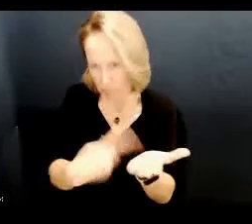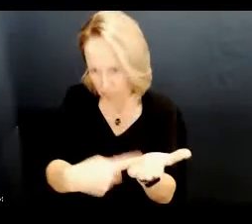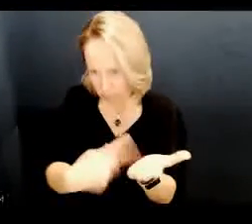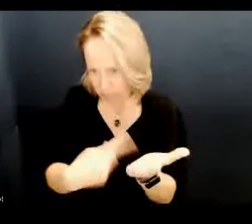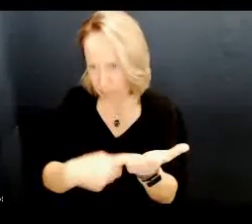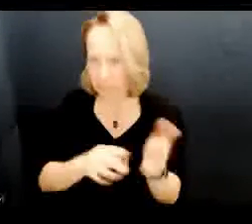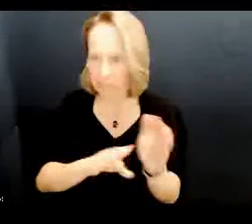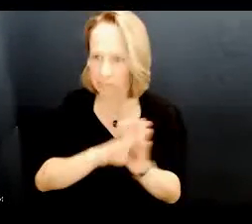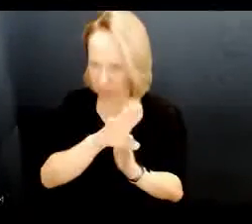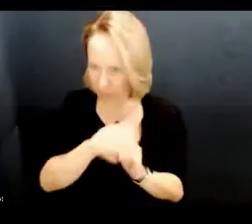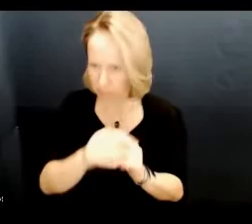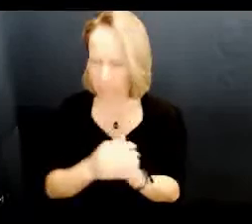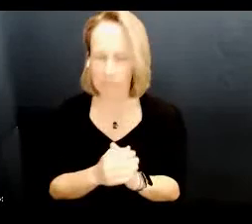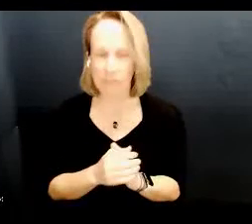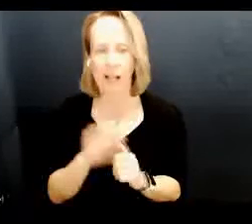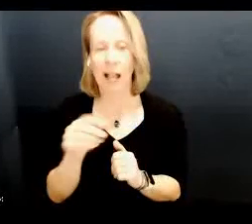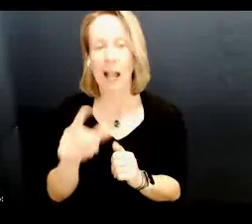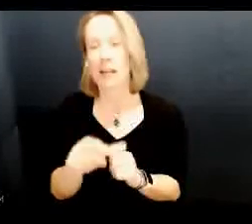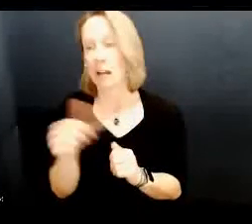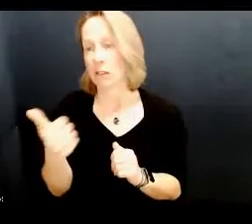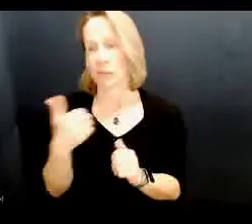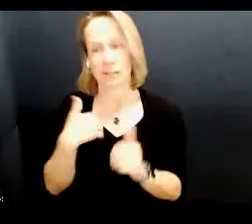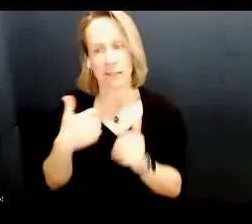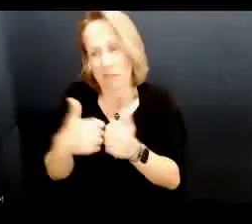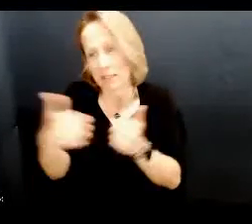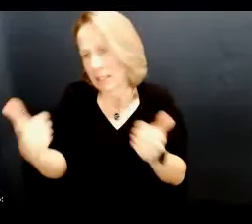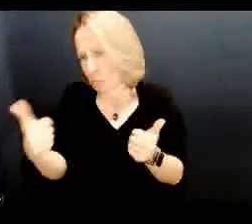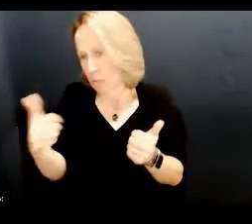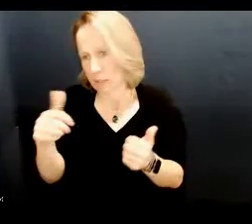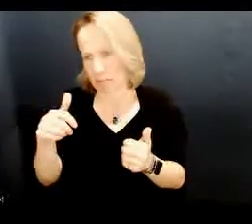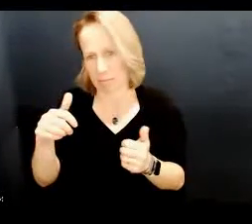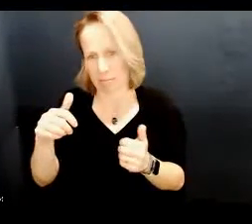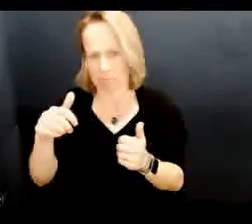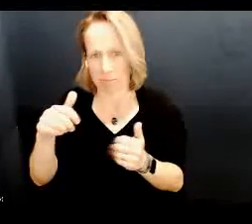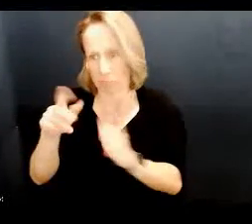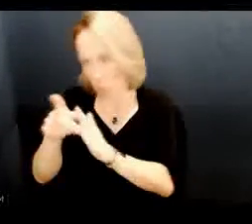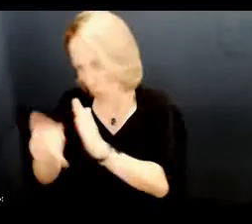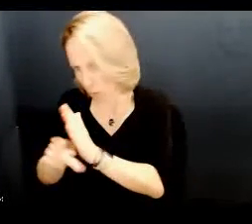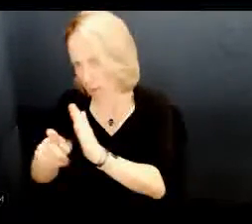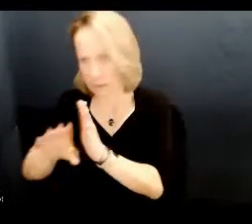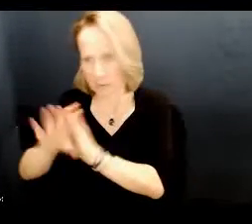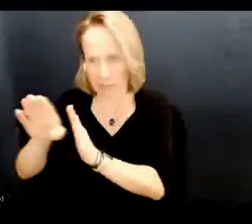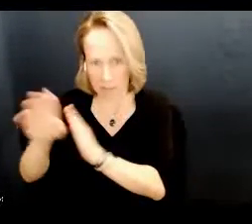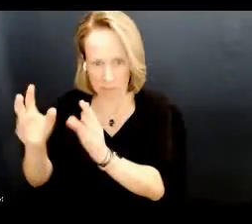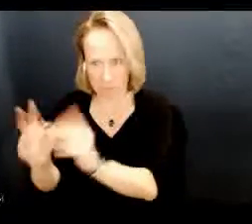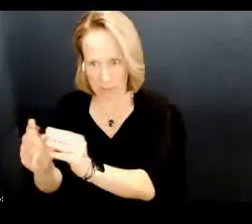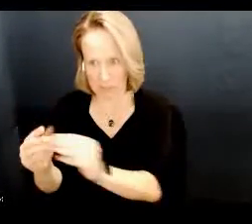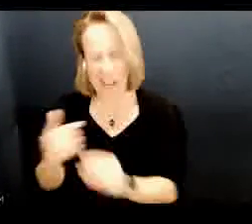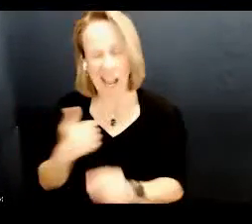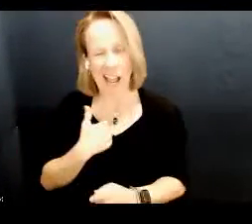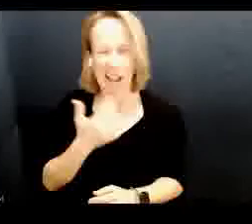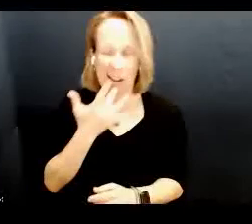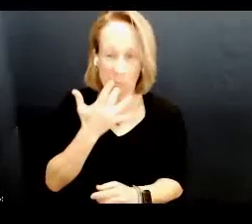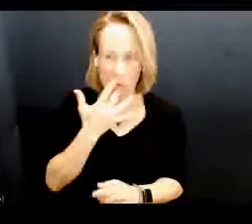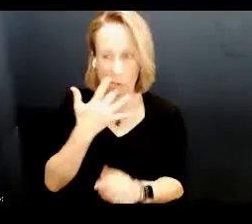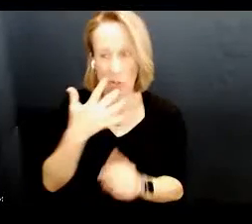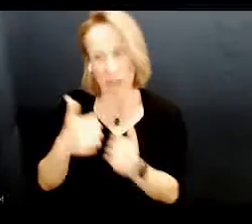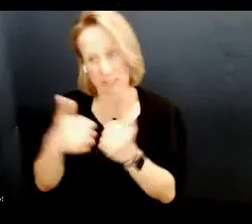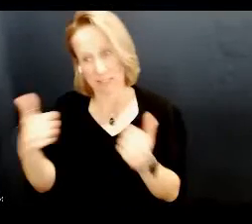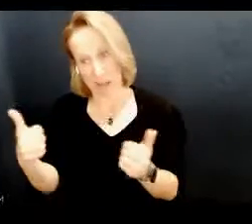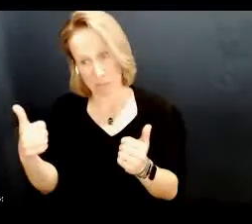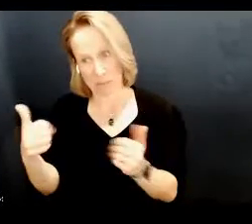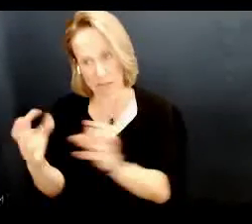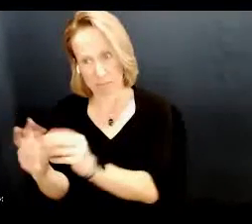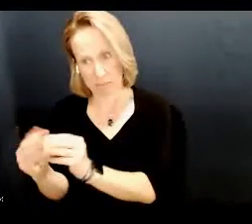had separate protocol development meetings. I personally am always partial to the separate protocol development meetings because